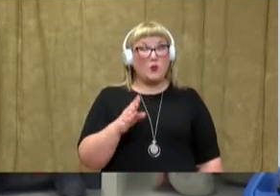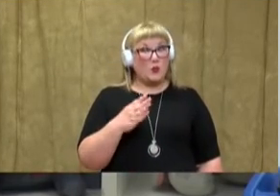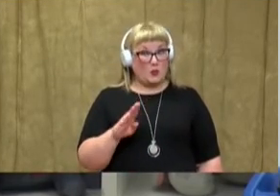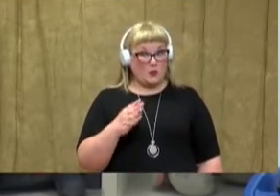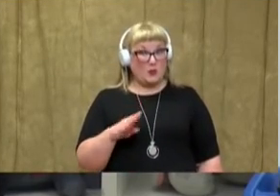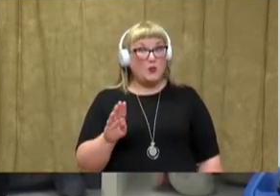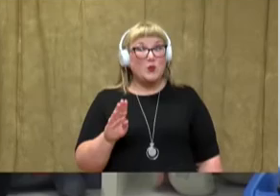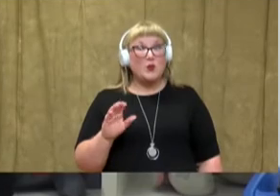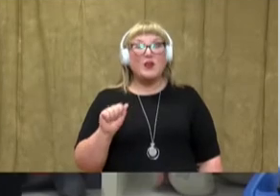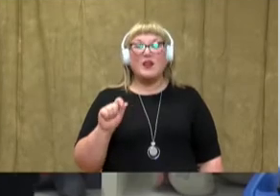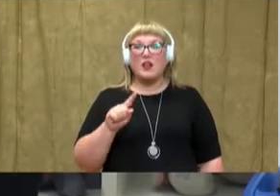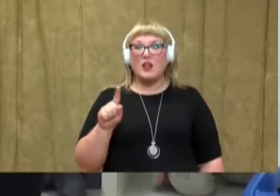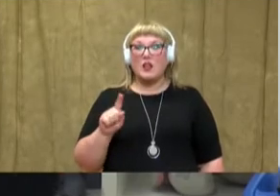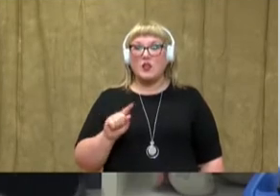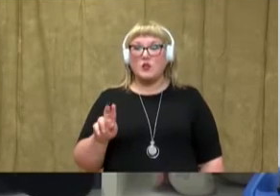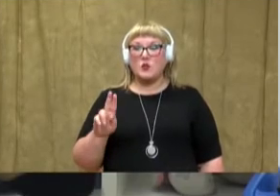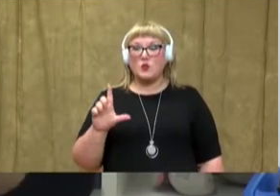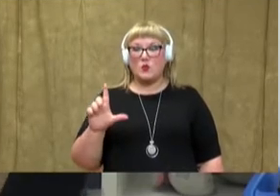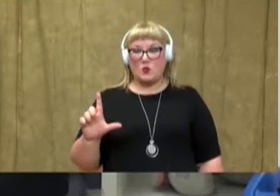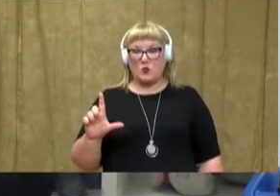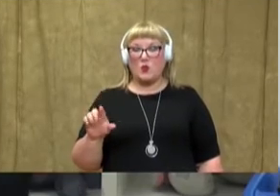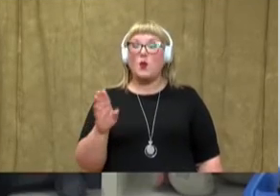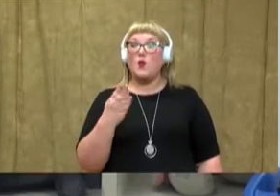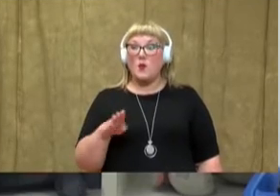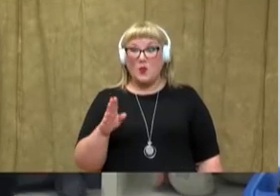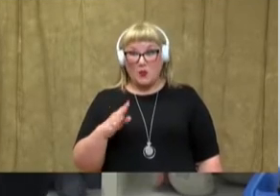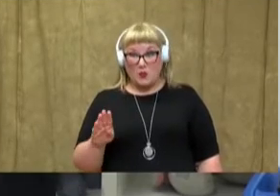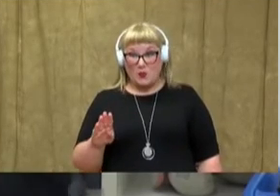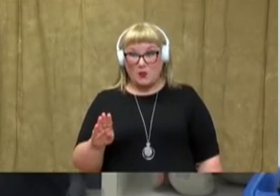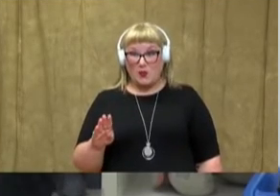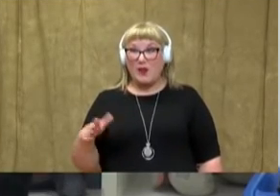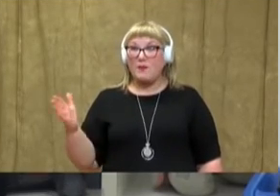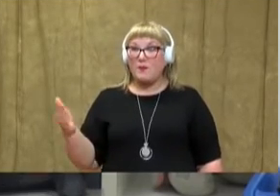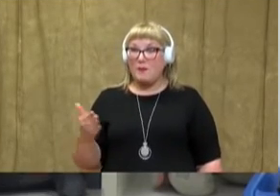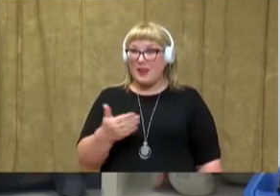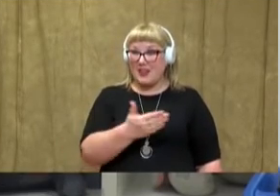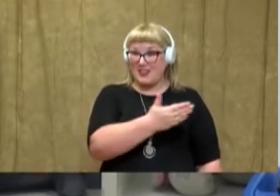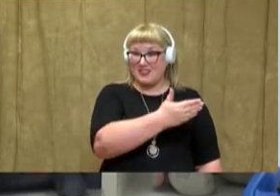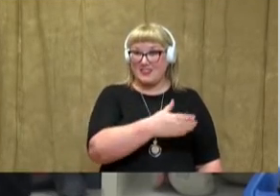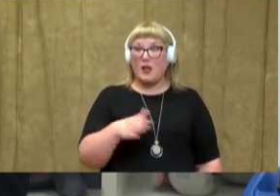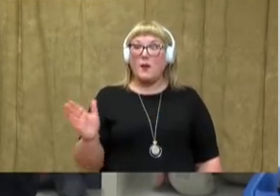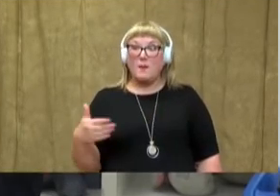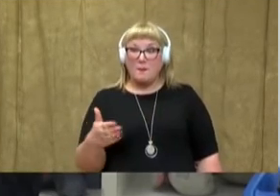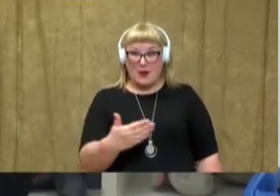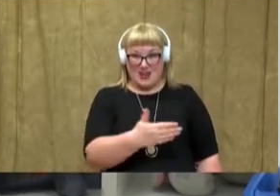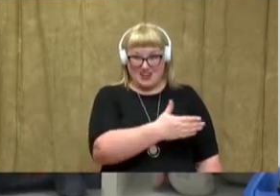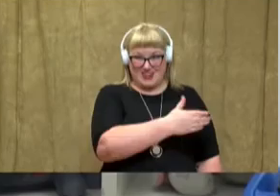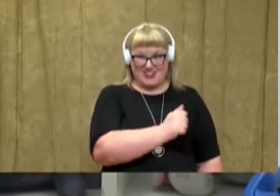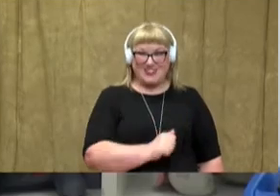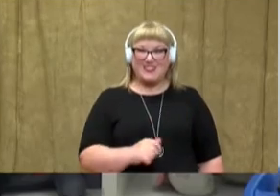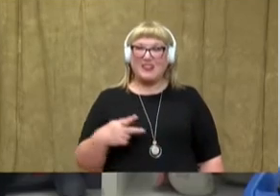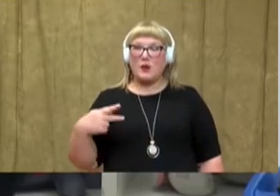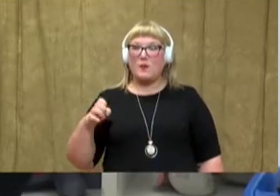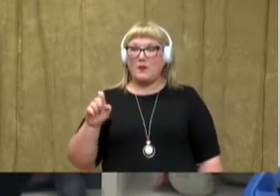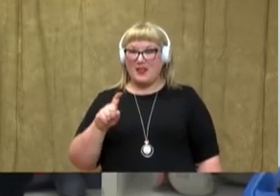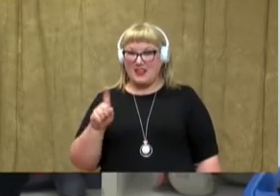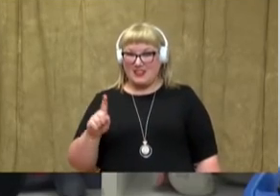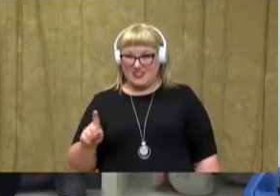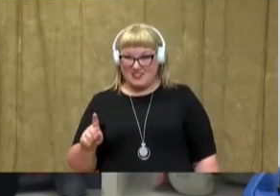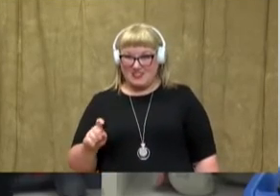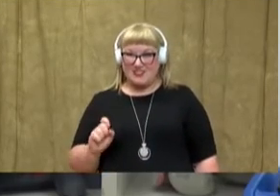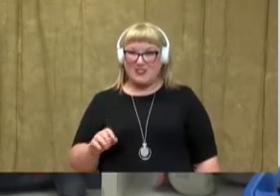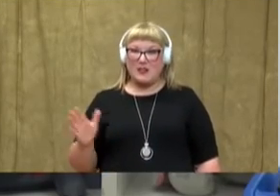Blue es azul. Azul. El pez es